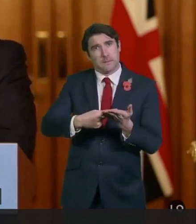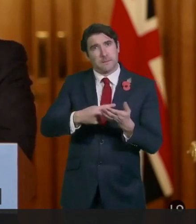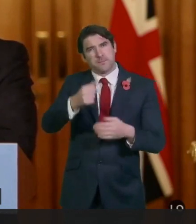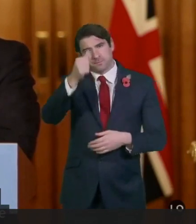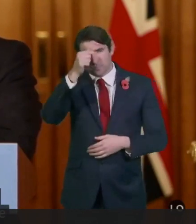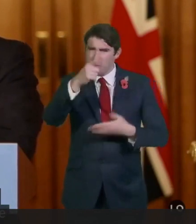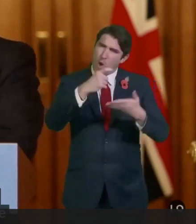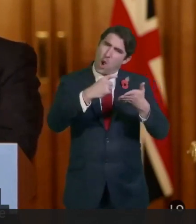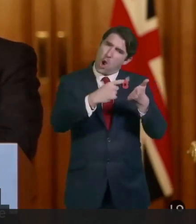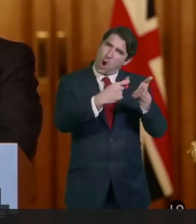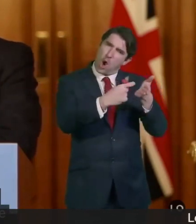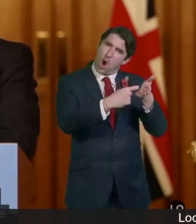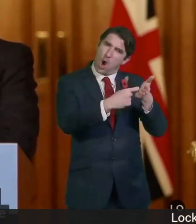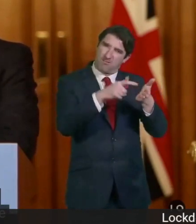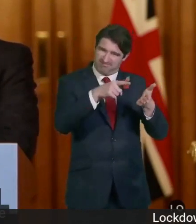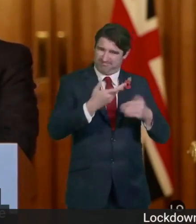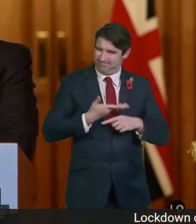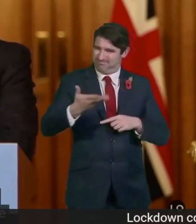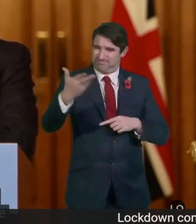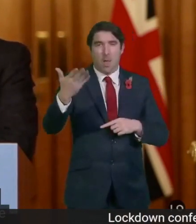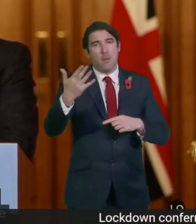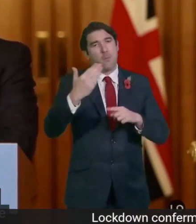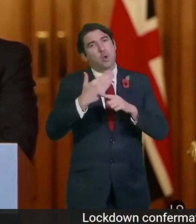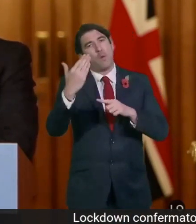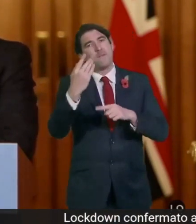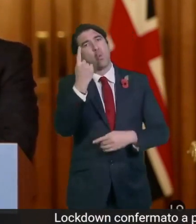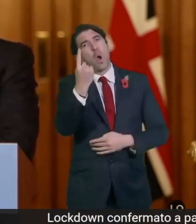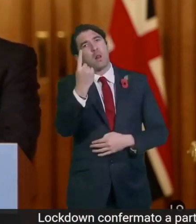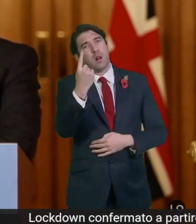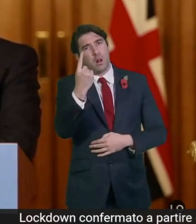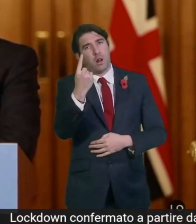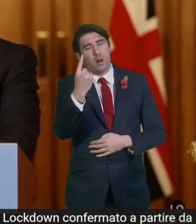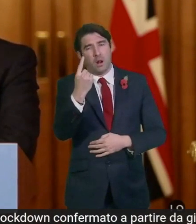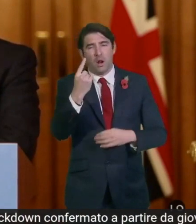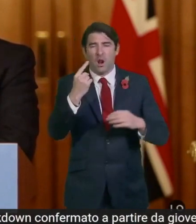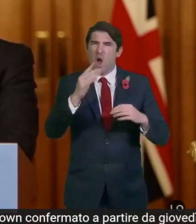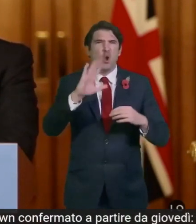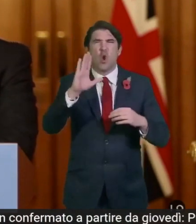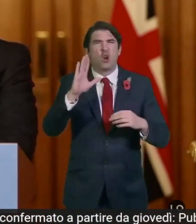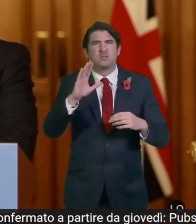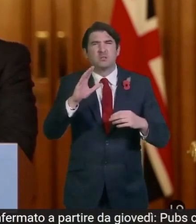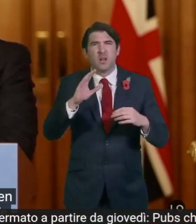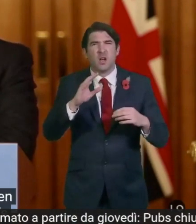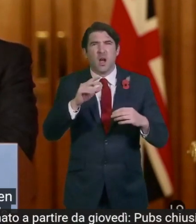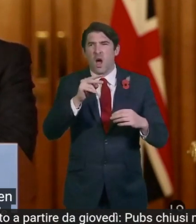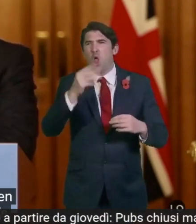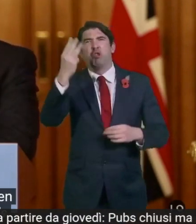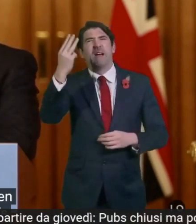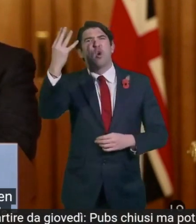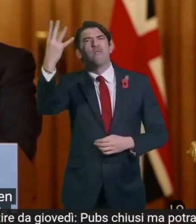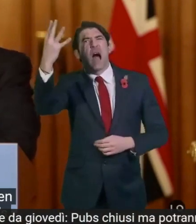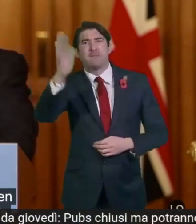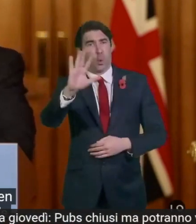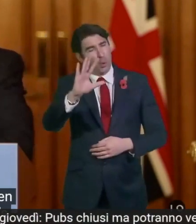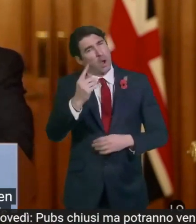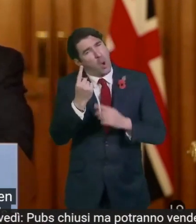much above 1. I think looking at one of the slides that Patrick showed us earlier, it has been coming down. The trouble is,